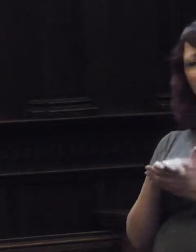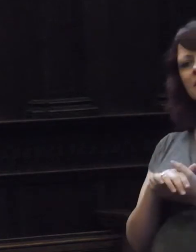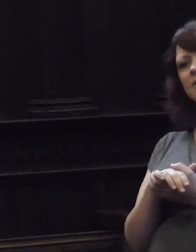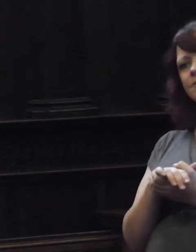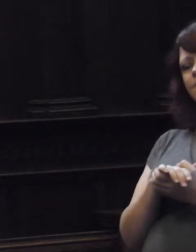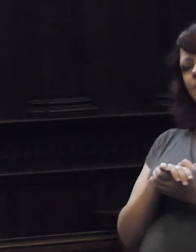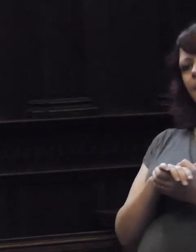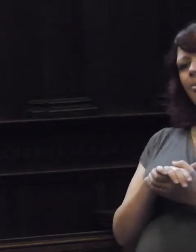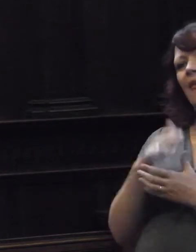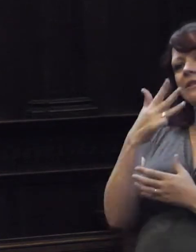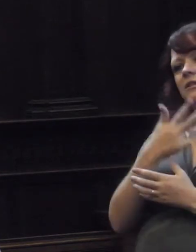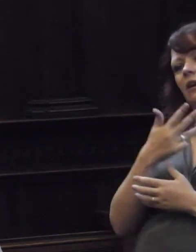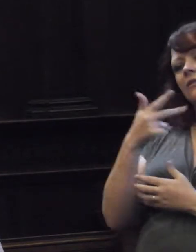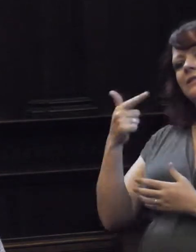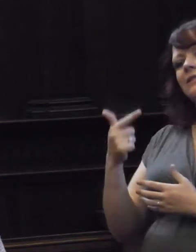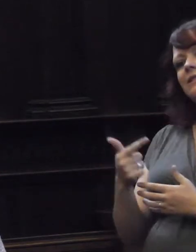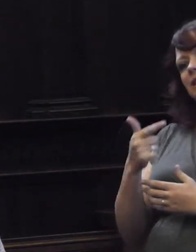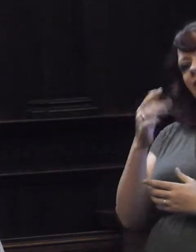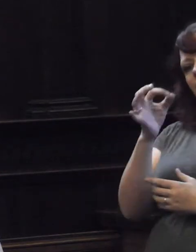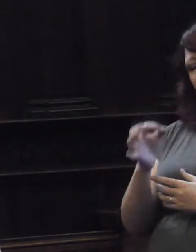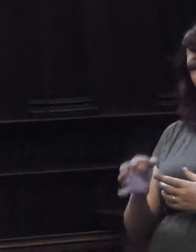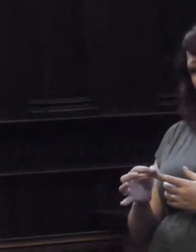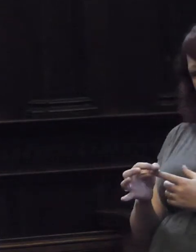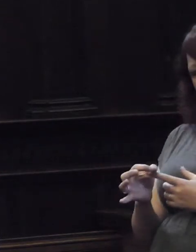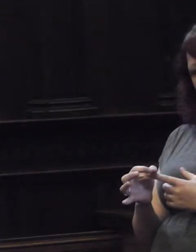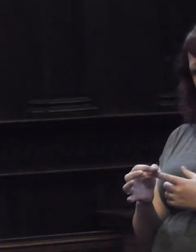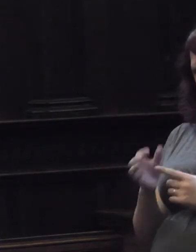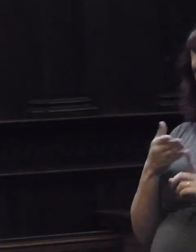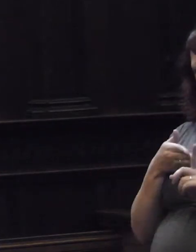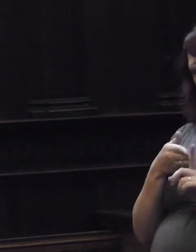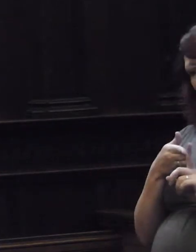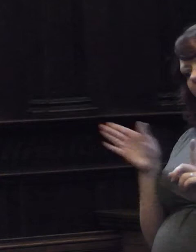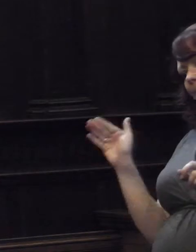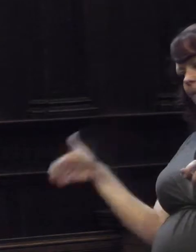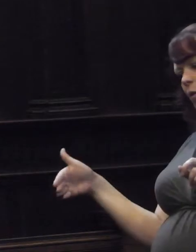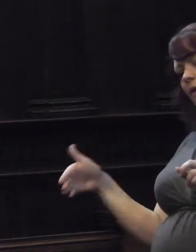been positively influenced away from the use of legal highs.